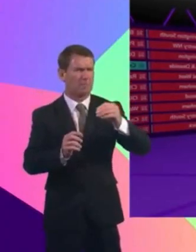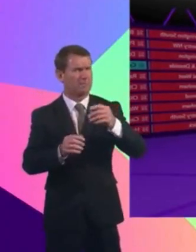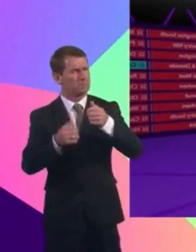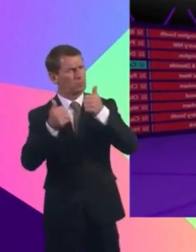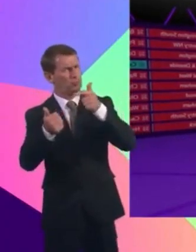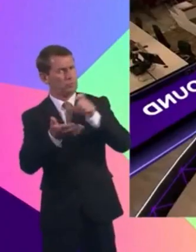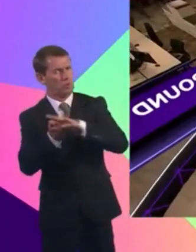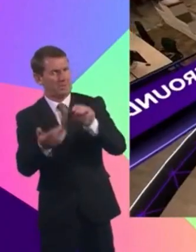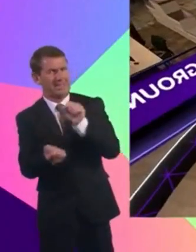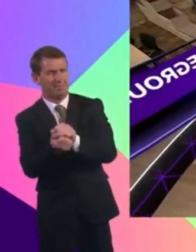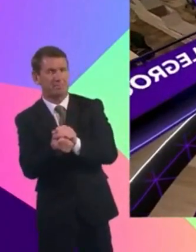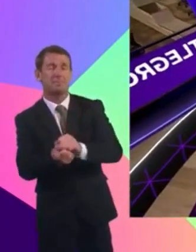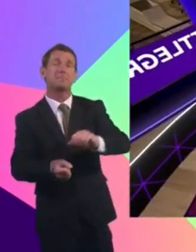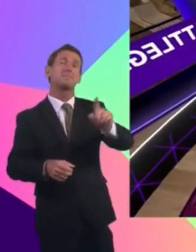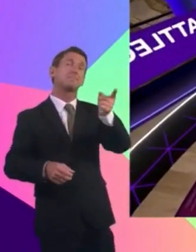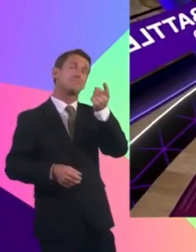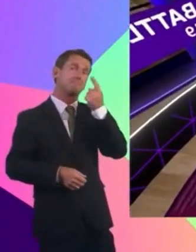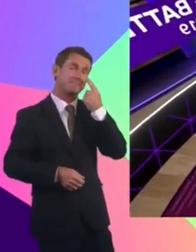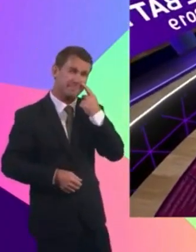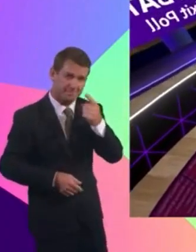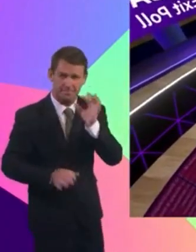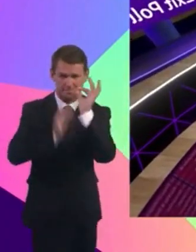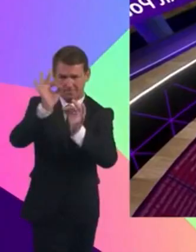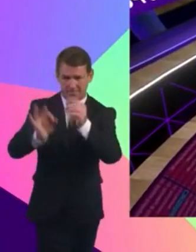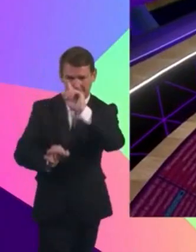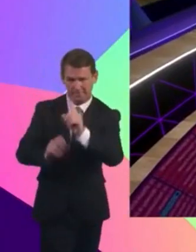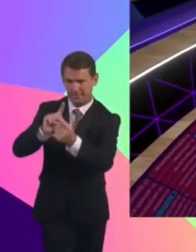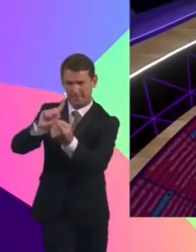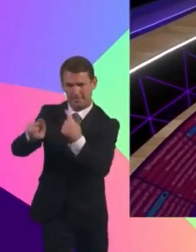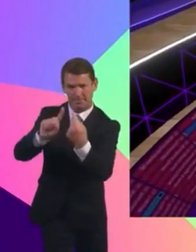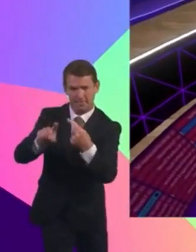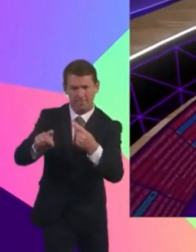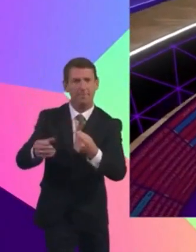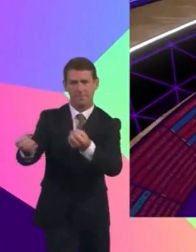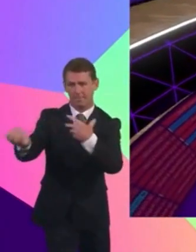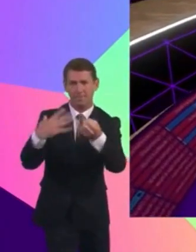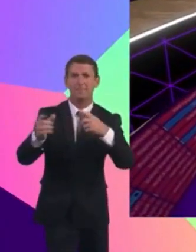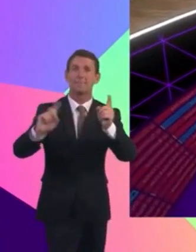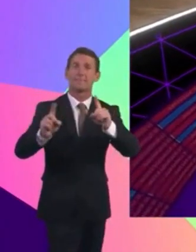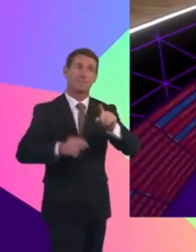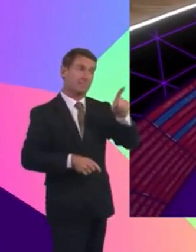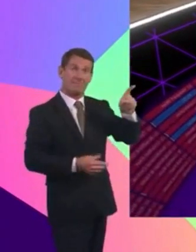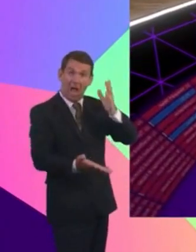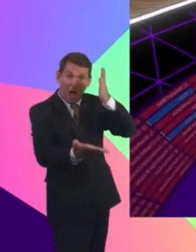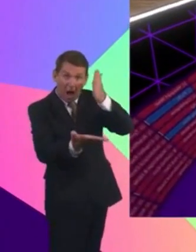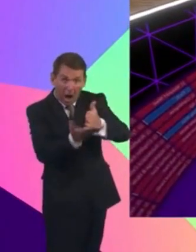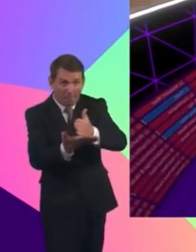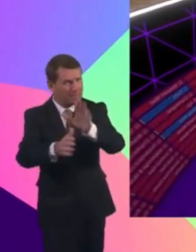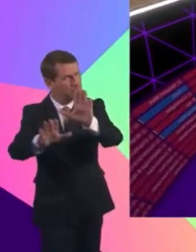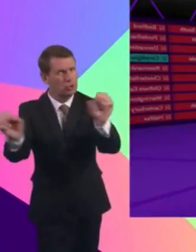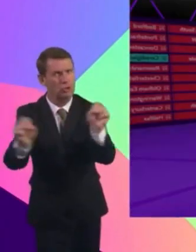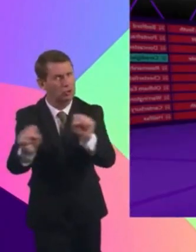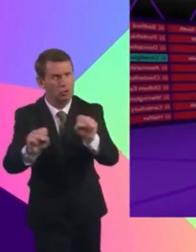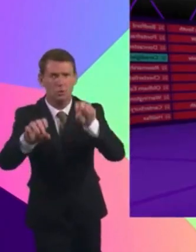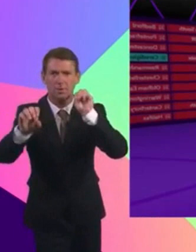Let's go now to Sky's election analyst, Professor Michael Thrasher of Plymouth University. The size of the swings is actually lower in Labour's